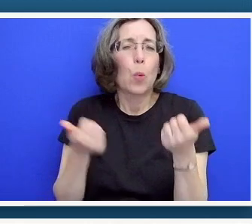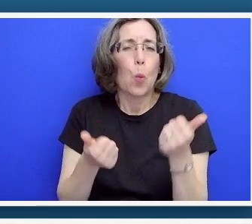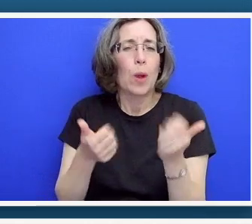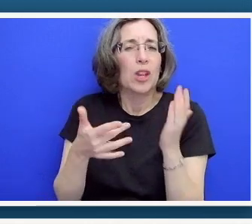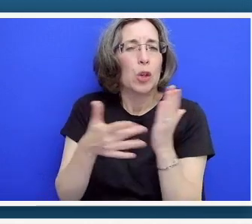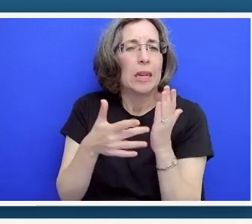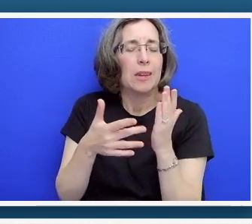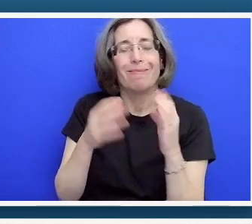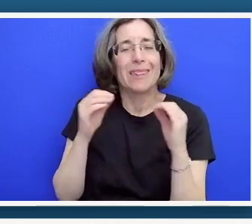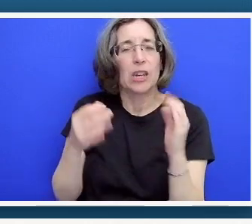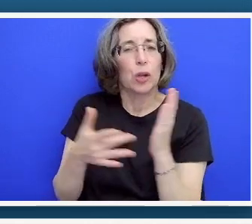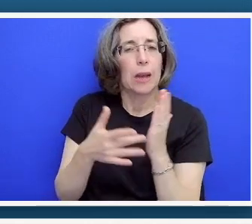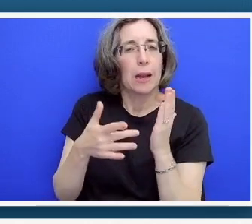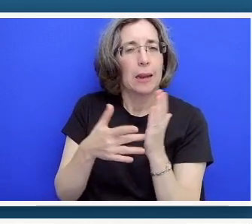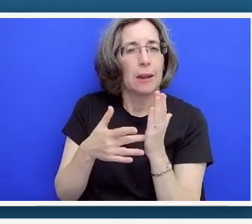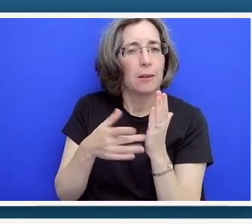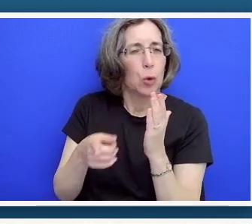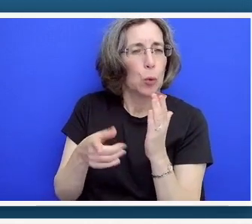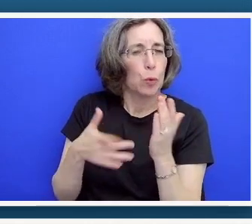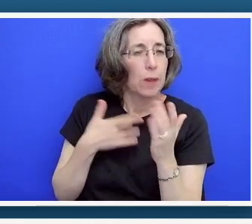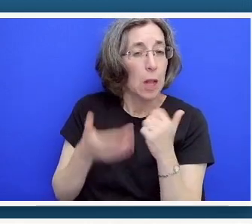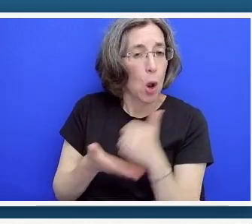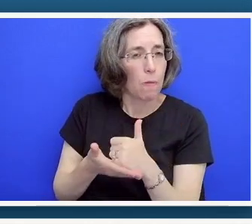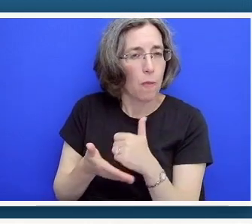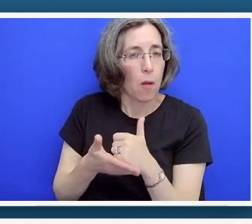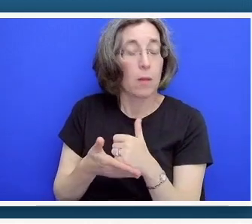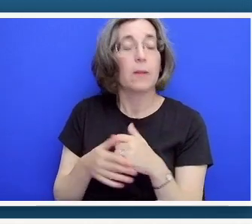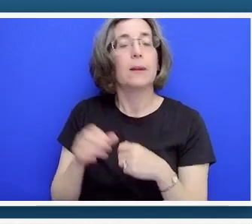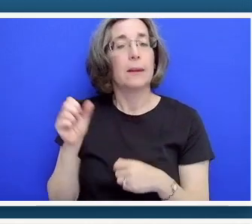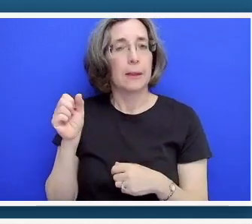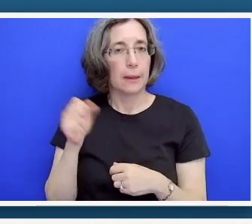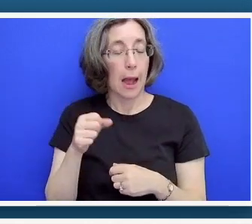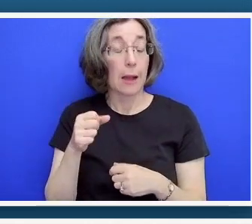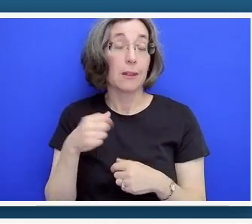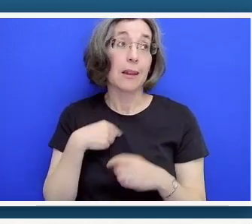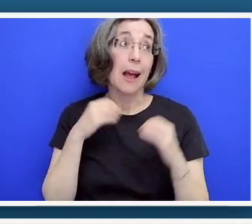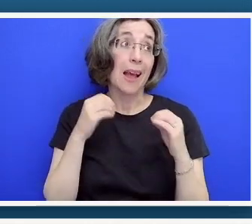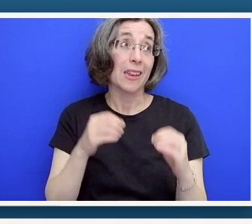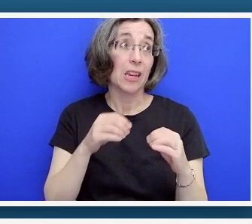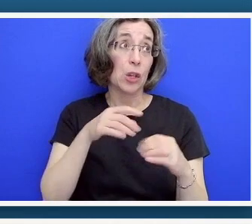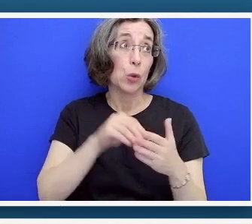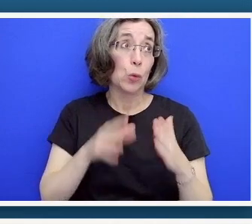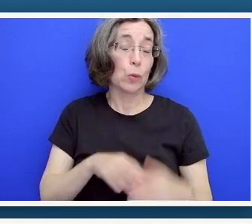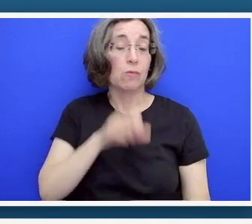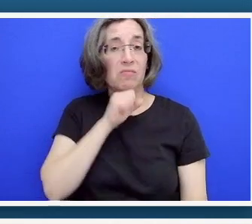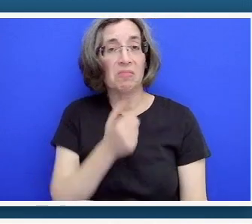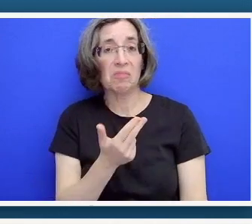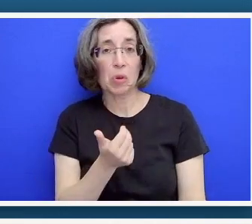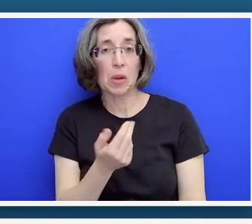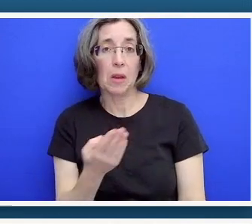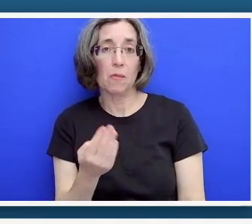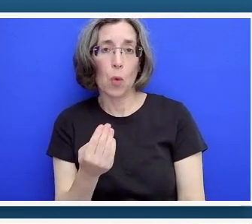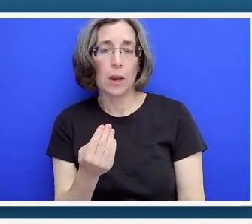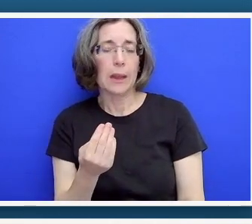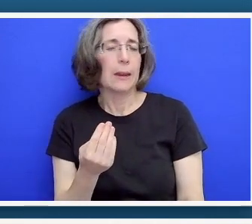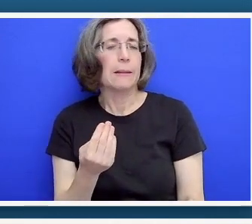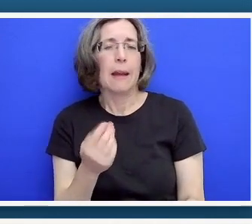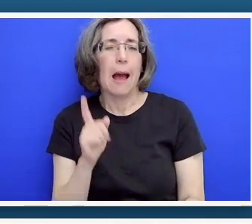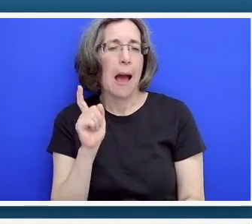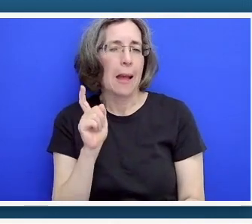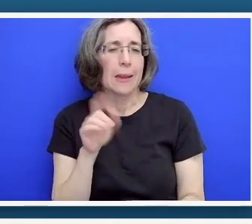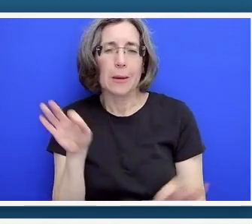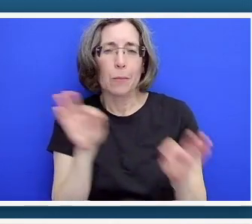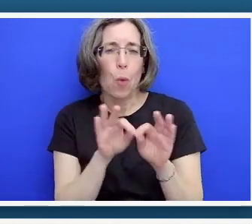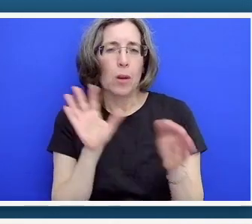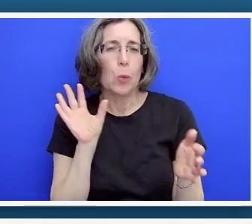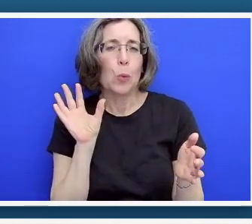is, again, teaching 13 and 14-year-old students, I need to find some connection. Not everybody in my class is